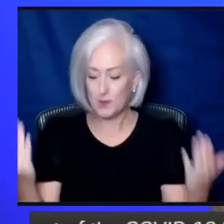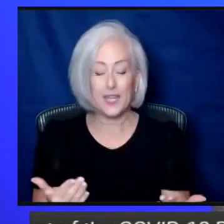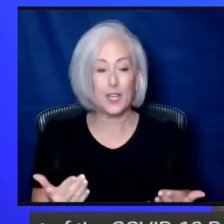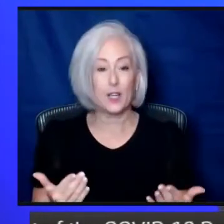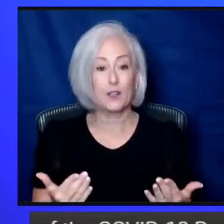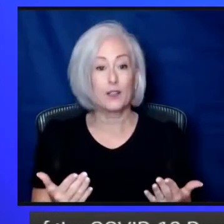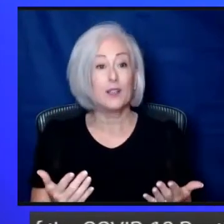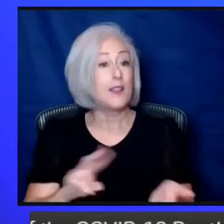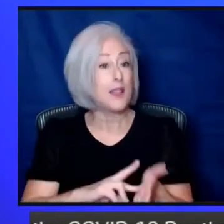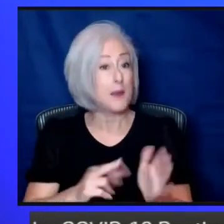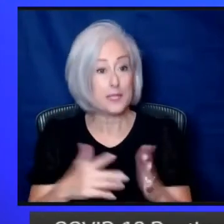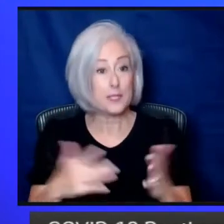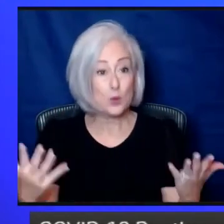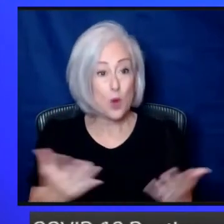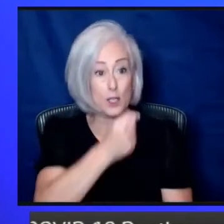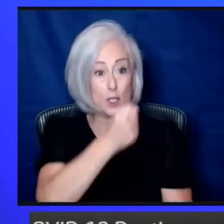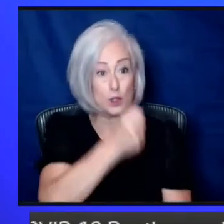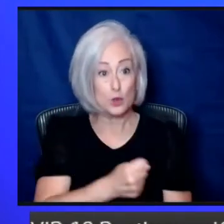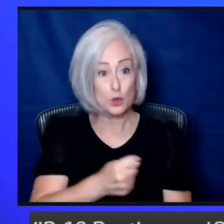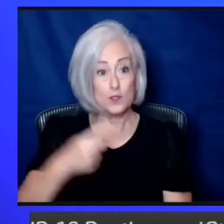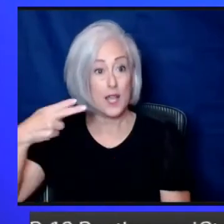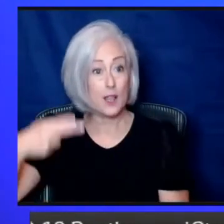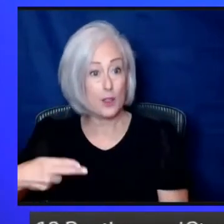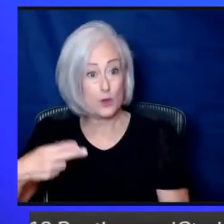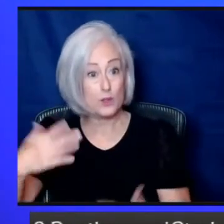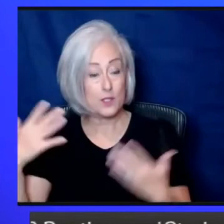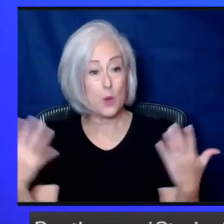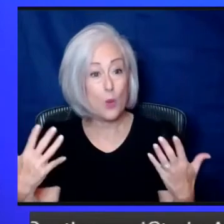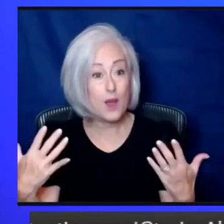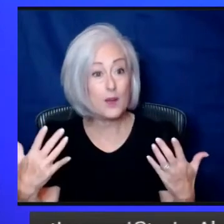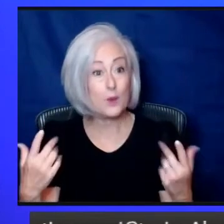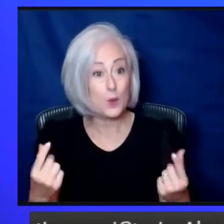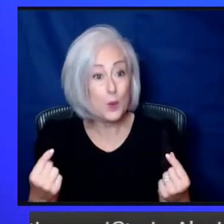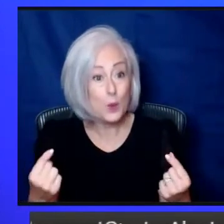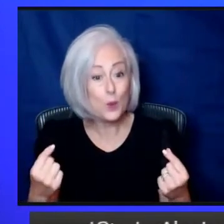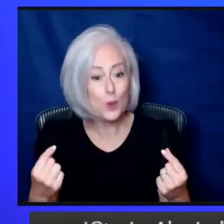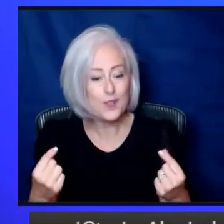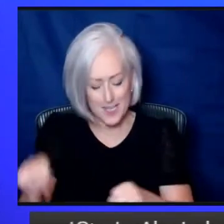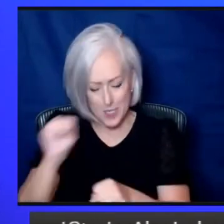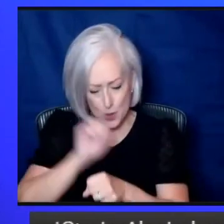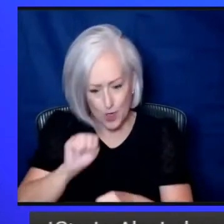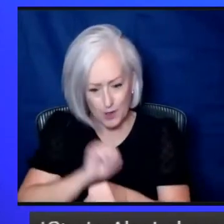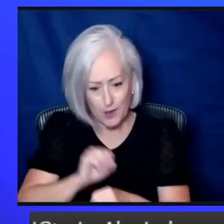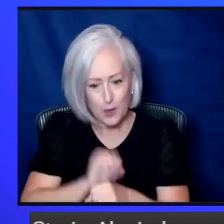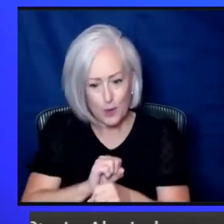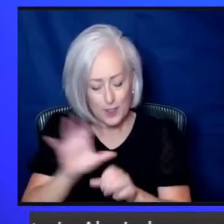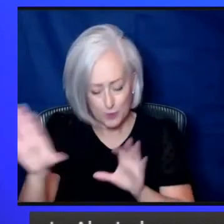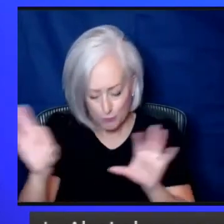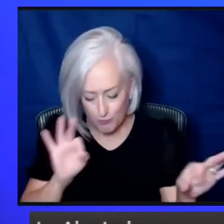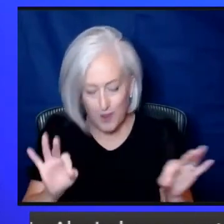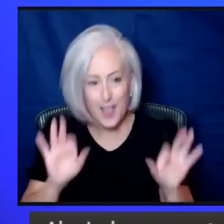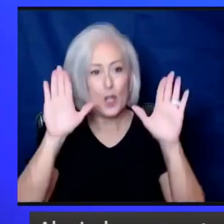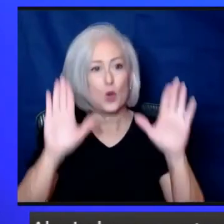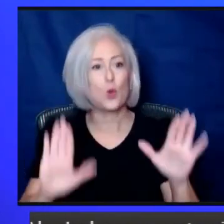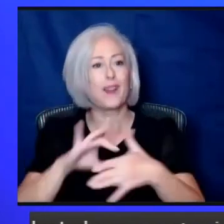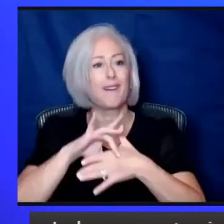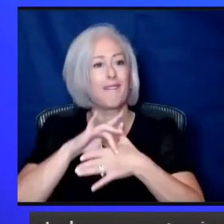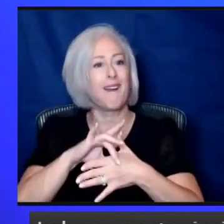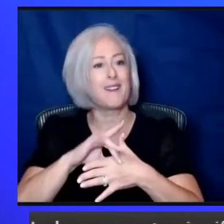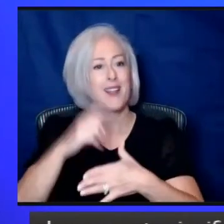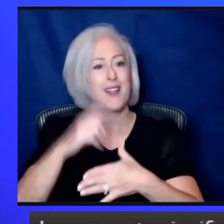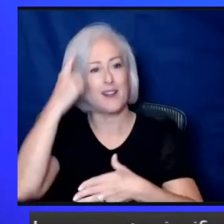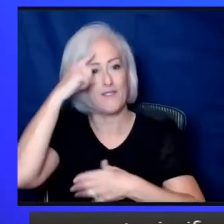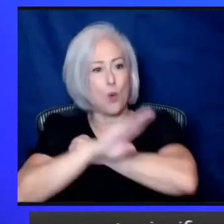doing this? We are going to be working hard to bring you great content for in the fall. And this is where you can help